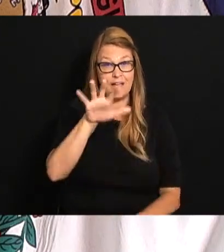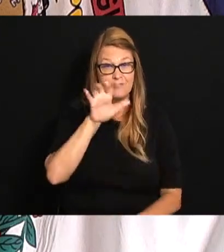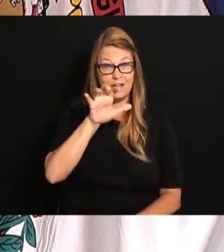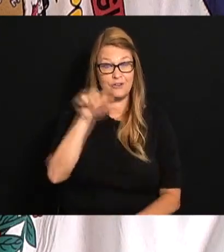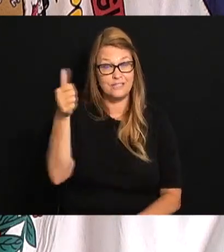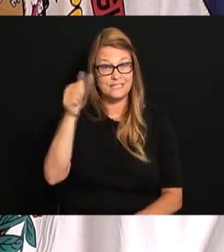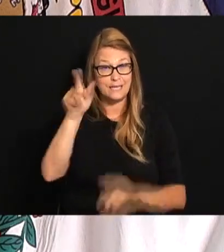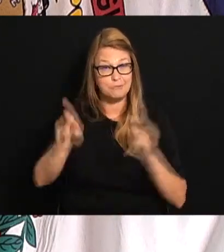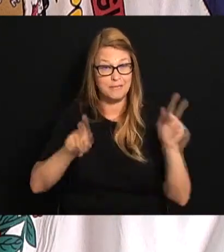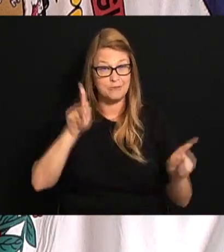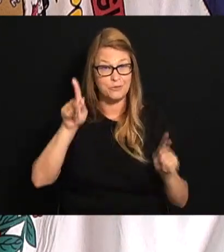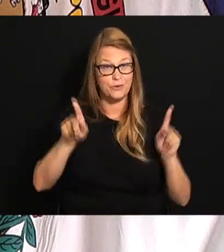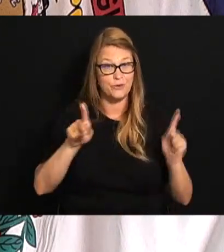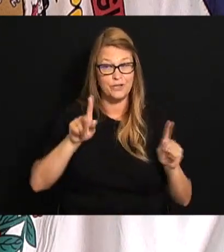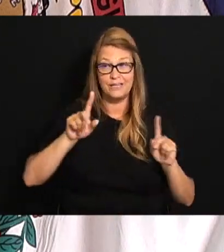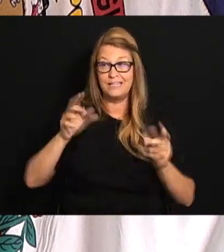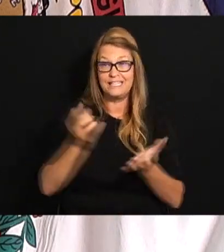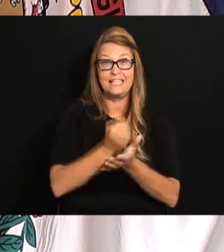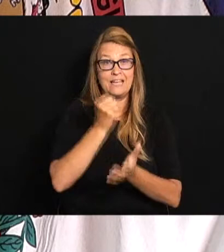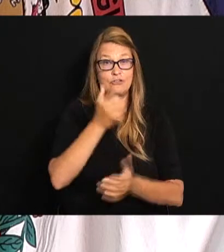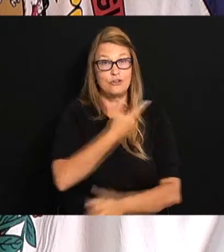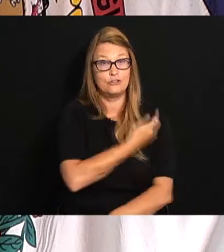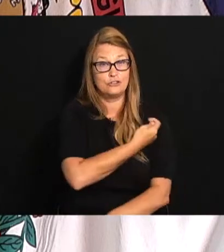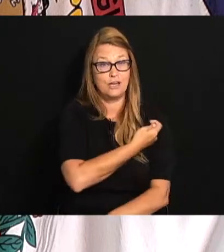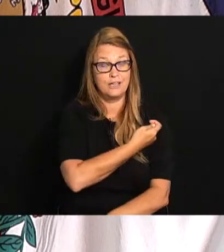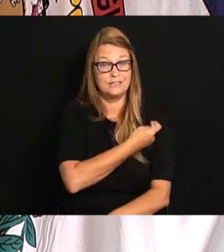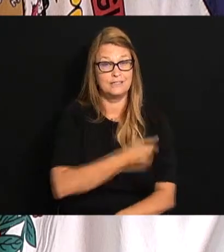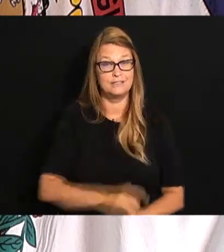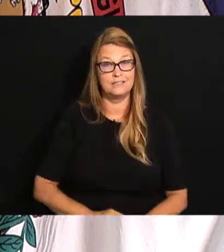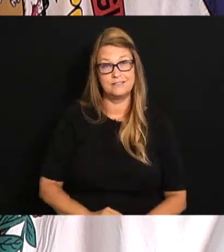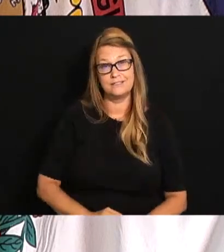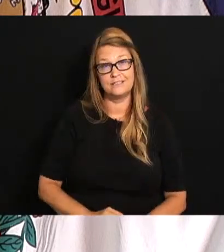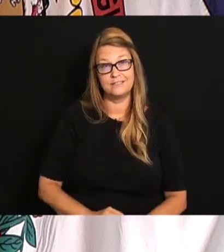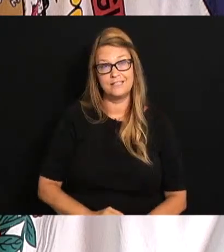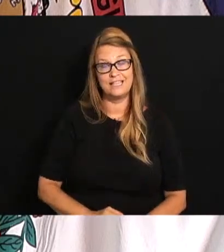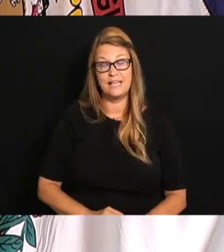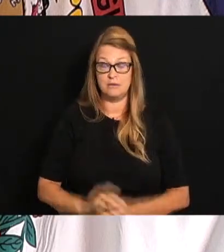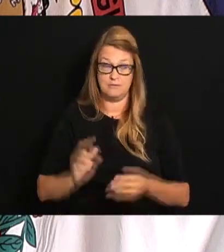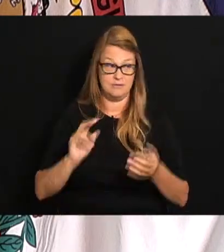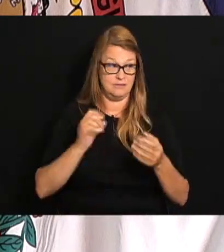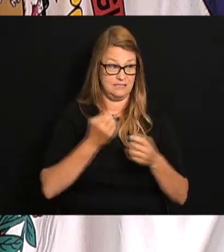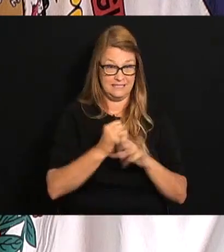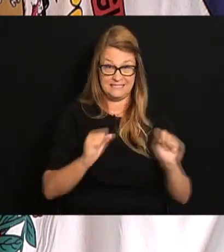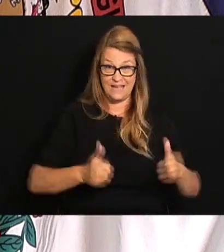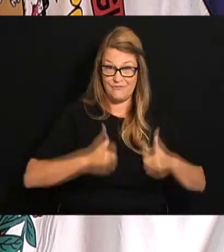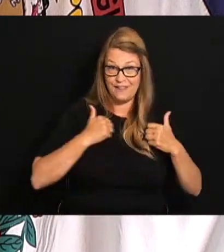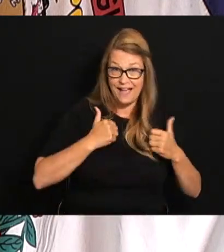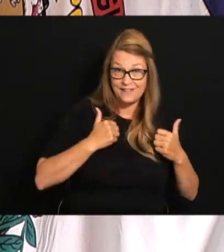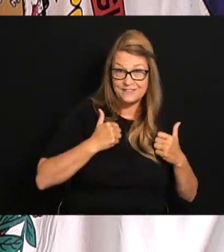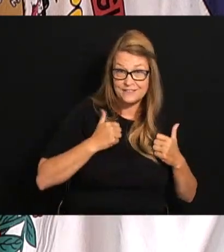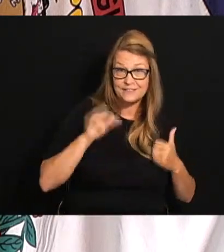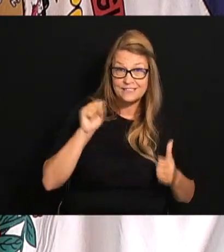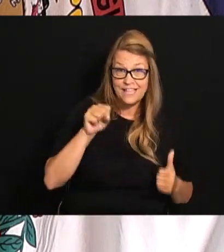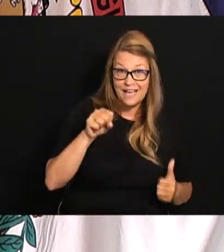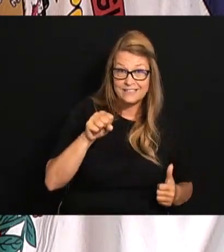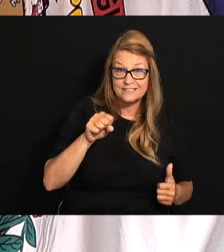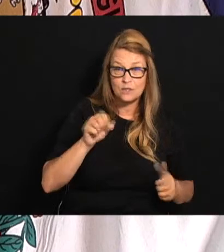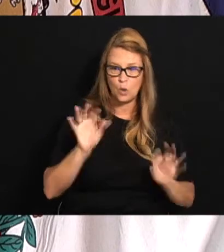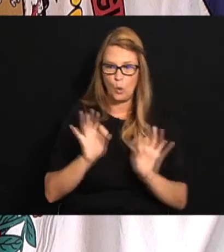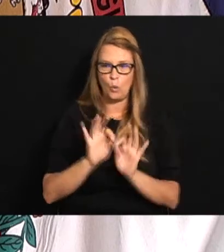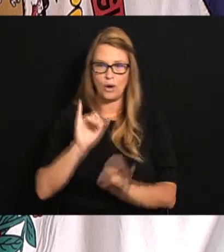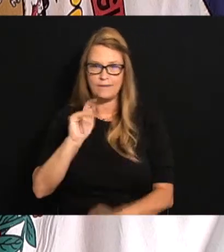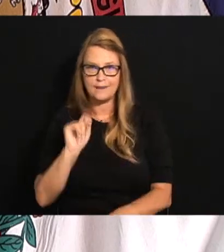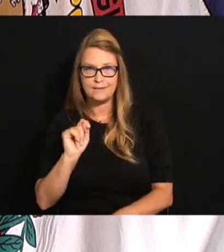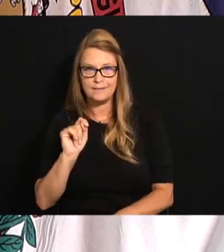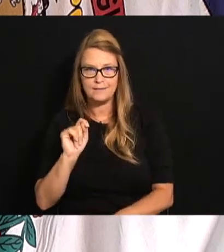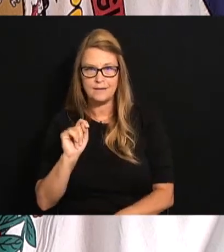4,510 folks to go get their shot. How many lives did we save? Is it worth it? Is it worth